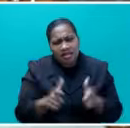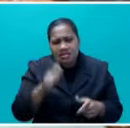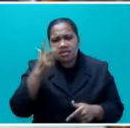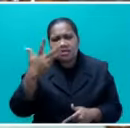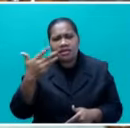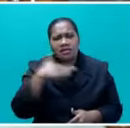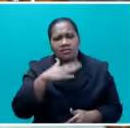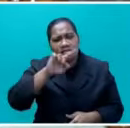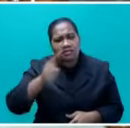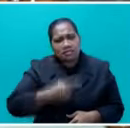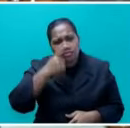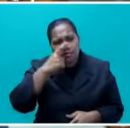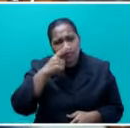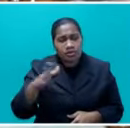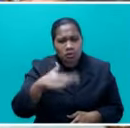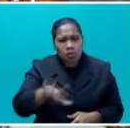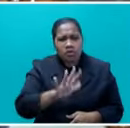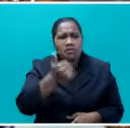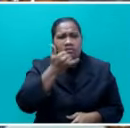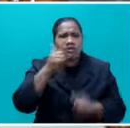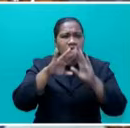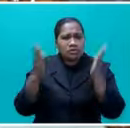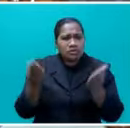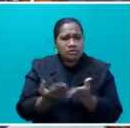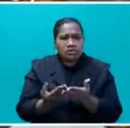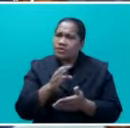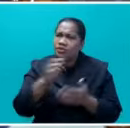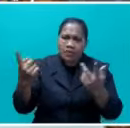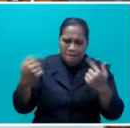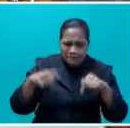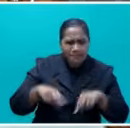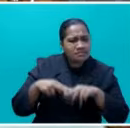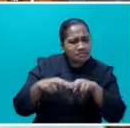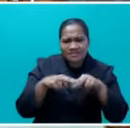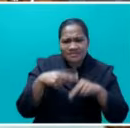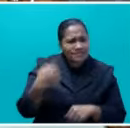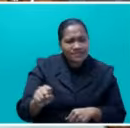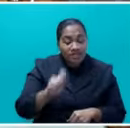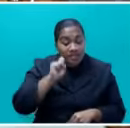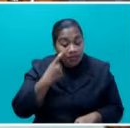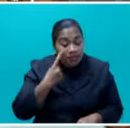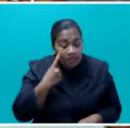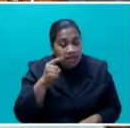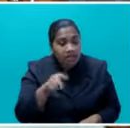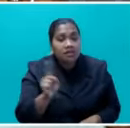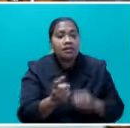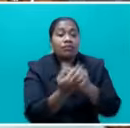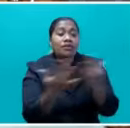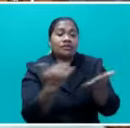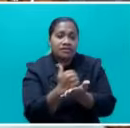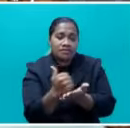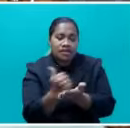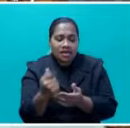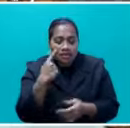people, all the mobile phone companies in the world want to come to Fiji. They don't. They look at the population numbers. They look at how much investment they